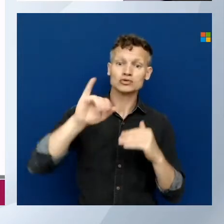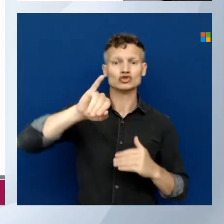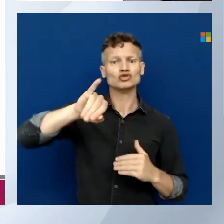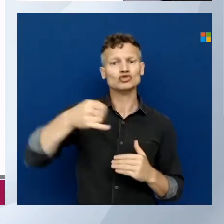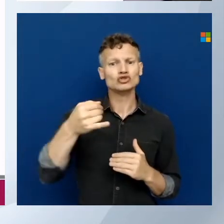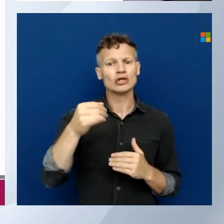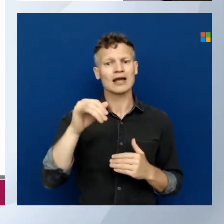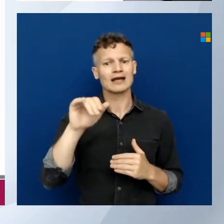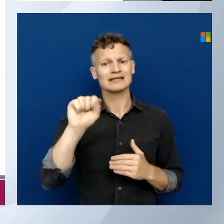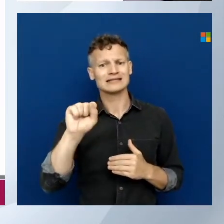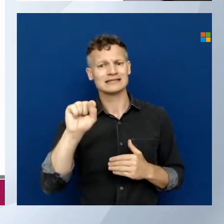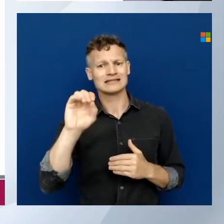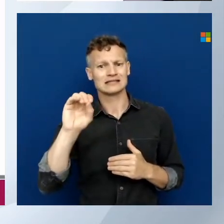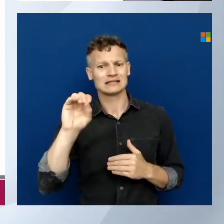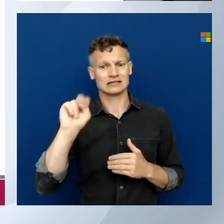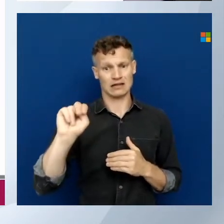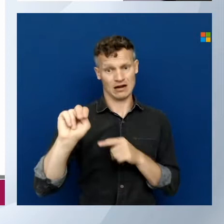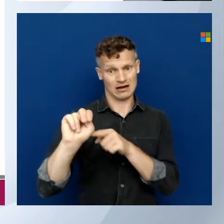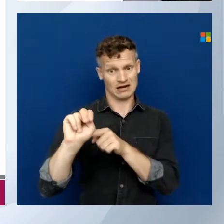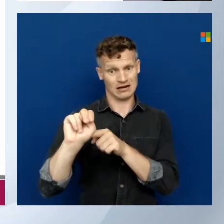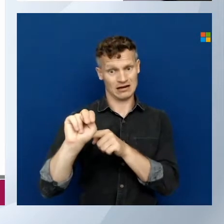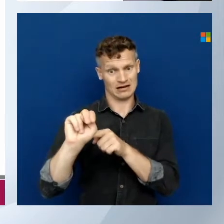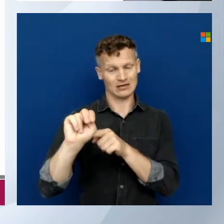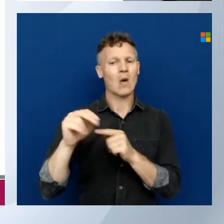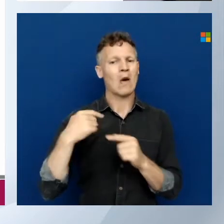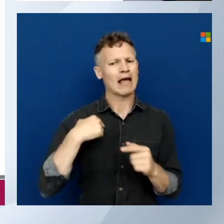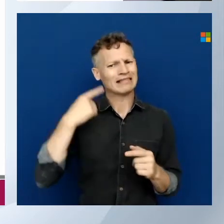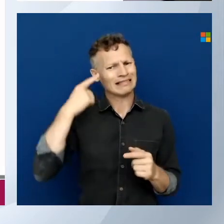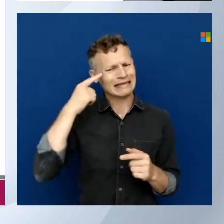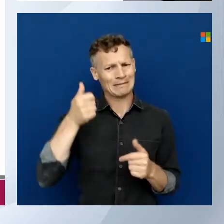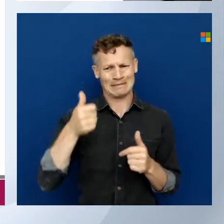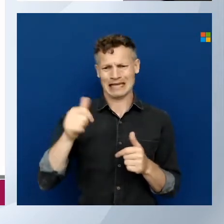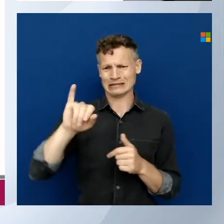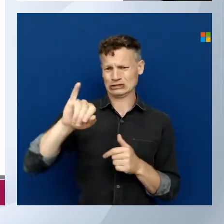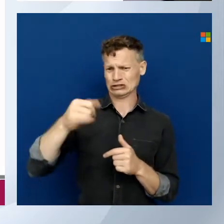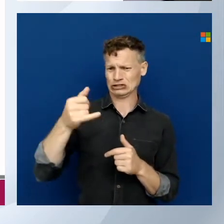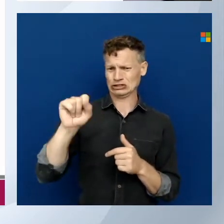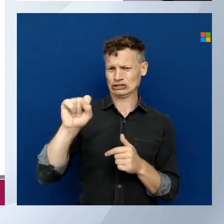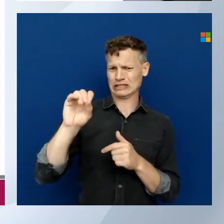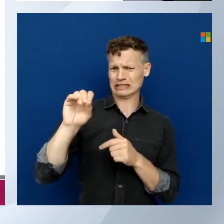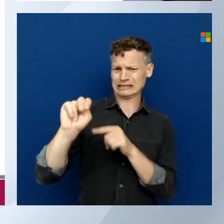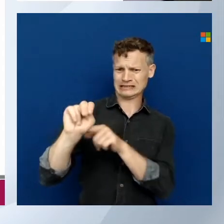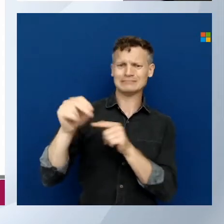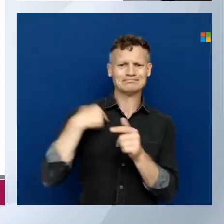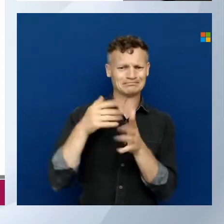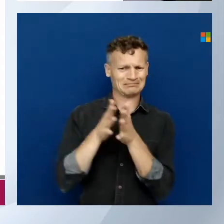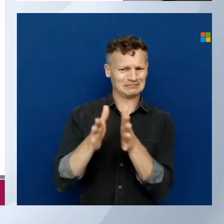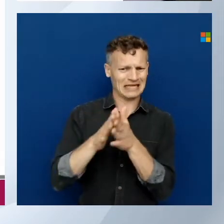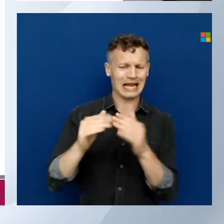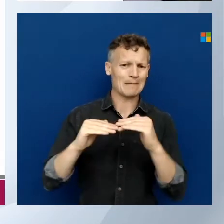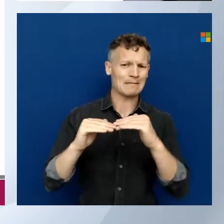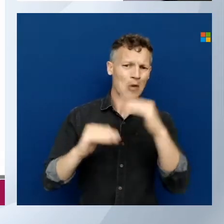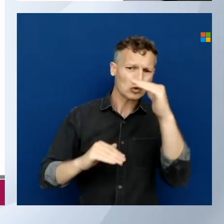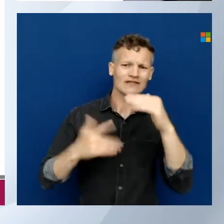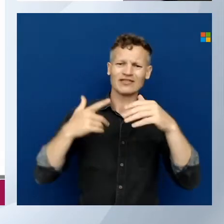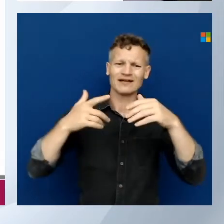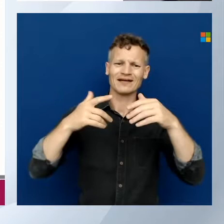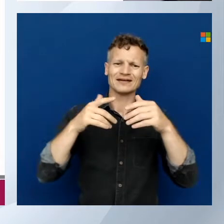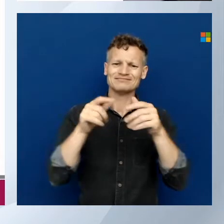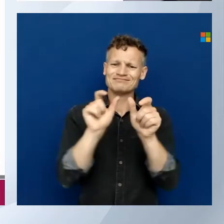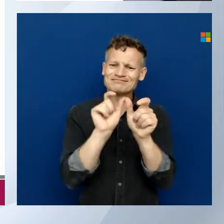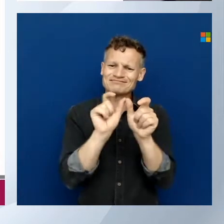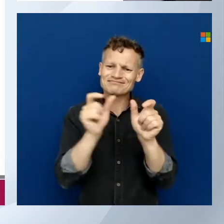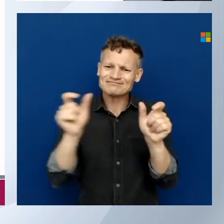you through some of the syntax rules that apply for JavaScript object notation. First rule is that